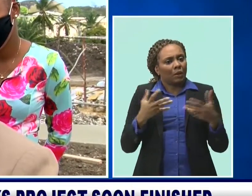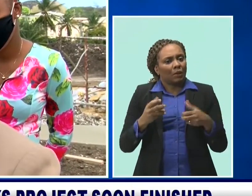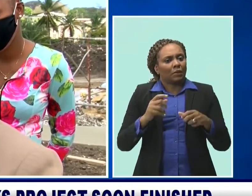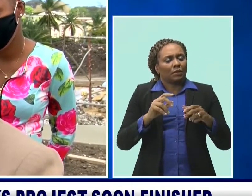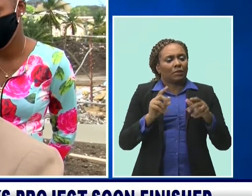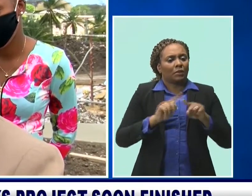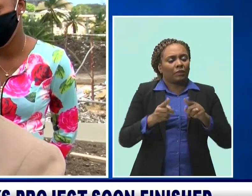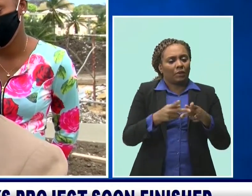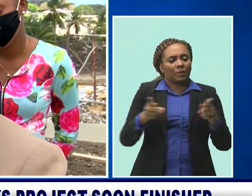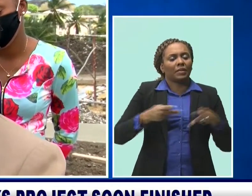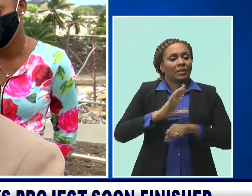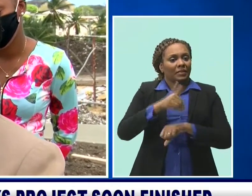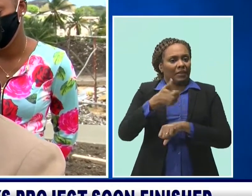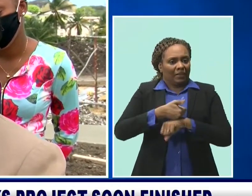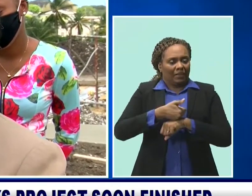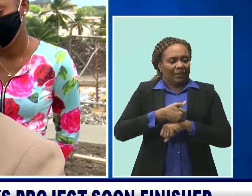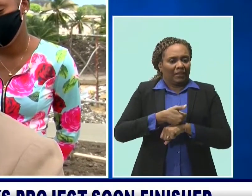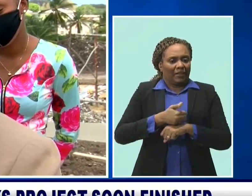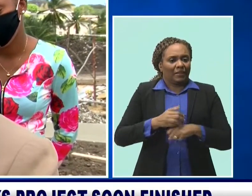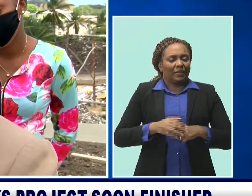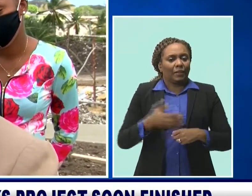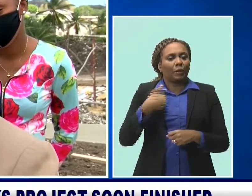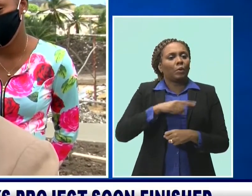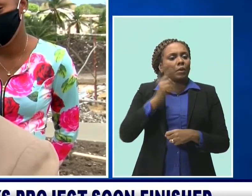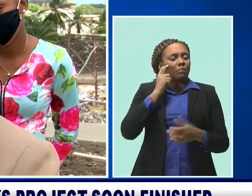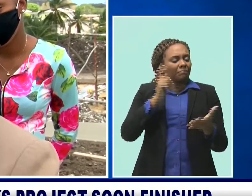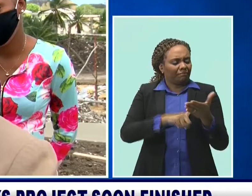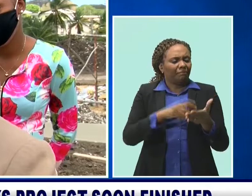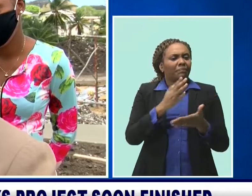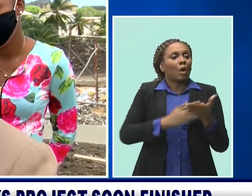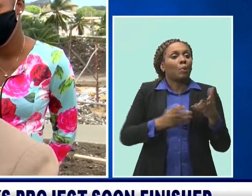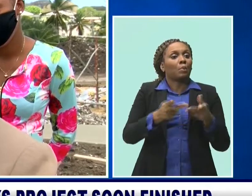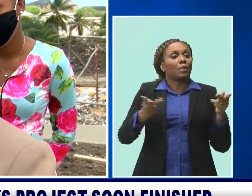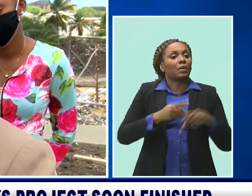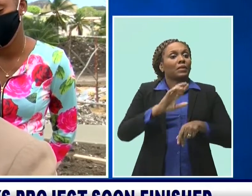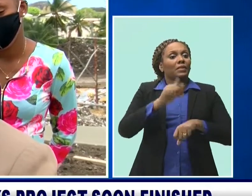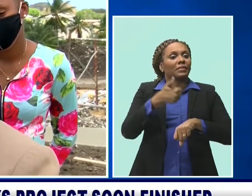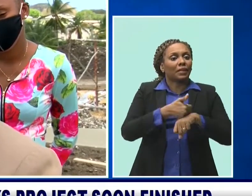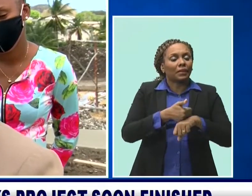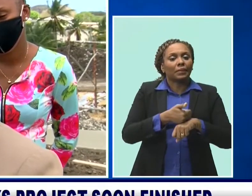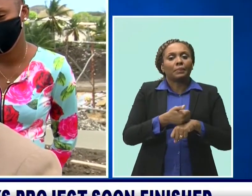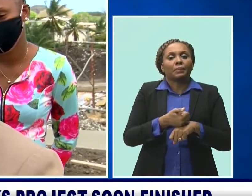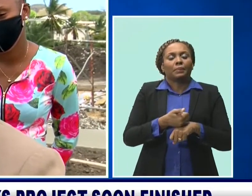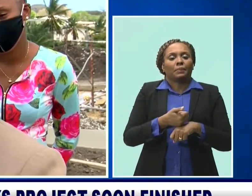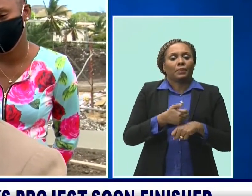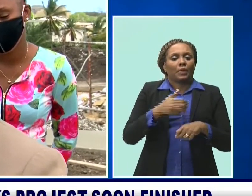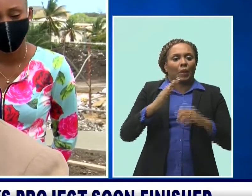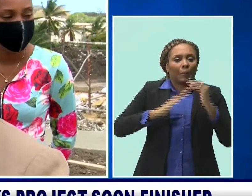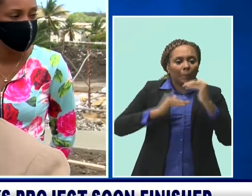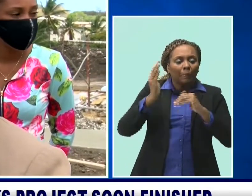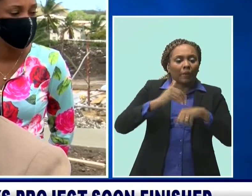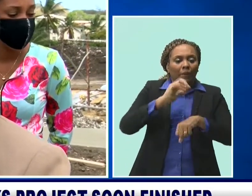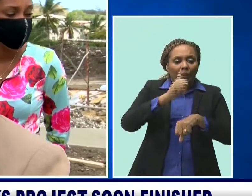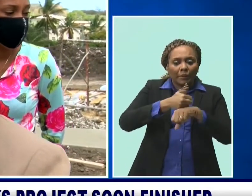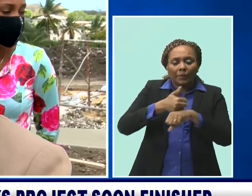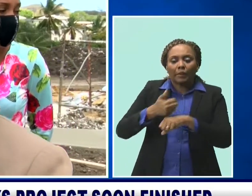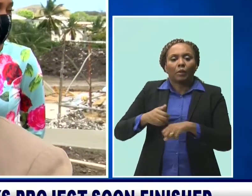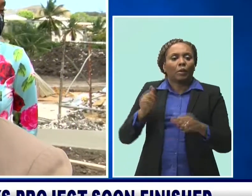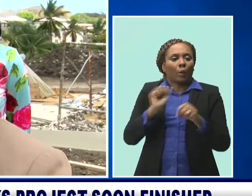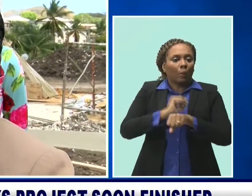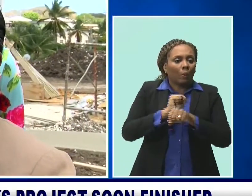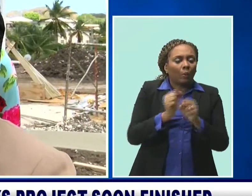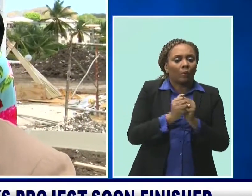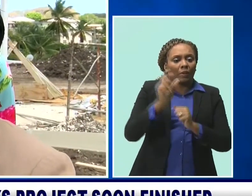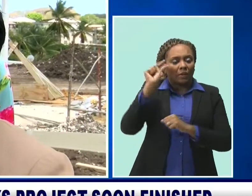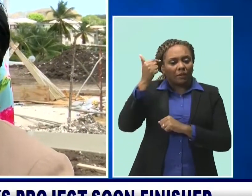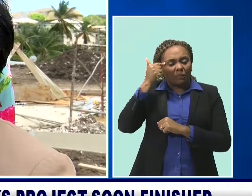started as soon as possible. We've already identified some sites, and we're working with our other agencies within government to have those sites finally